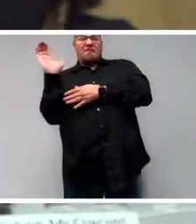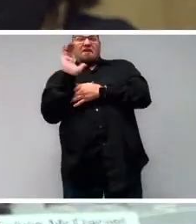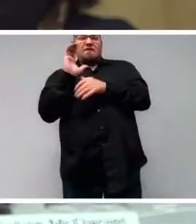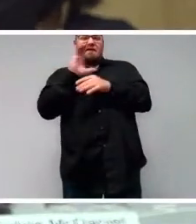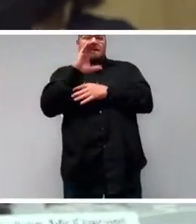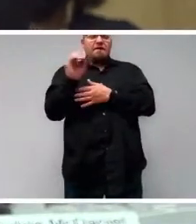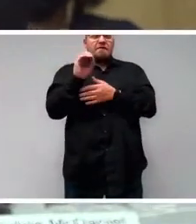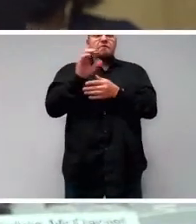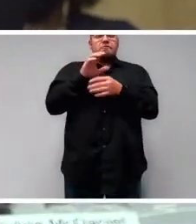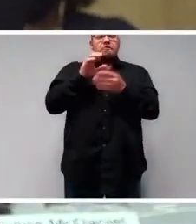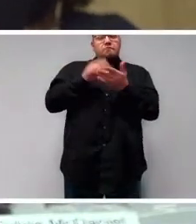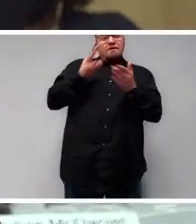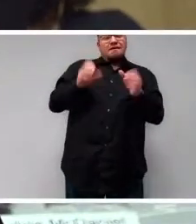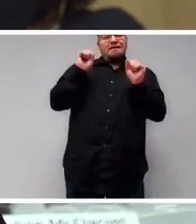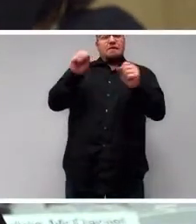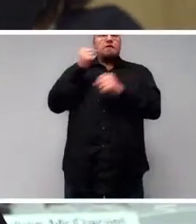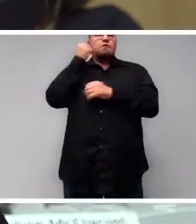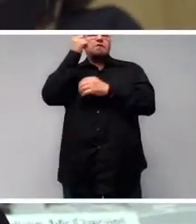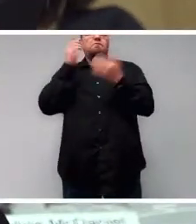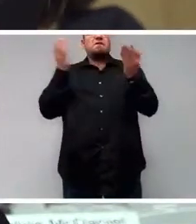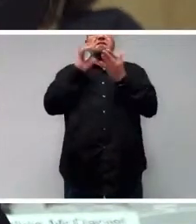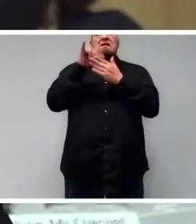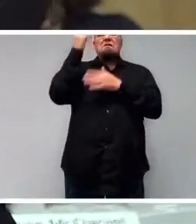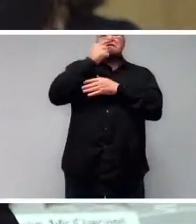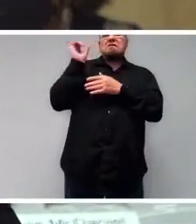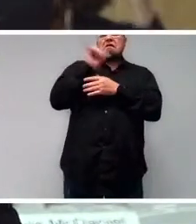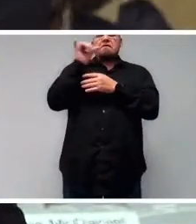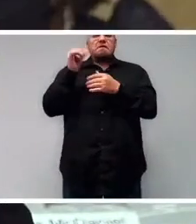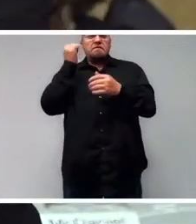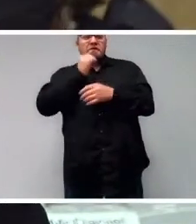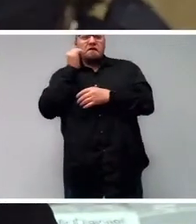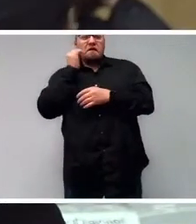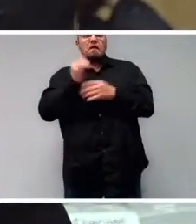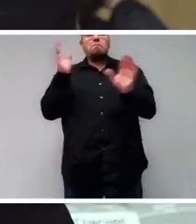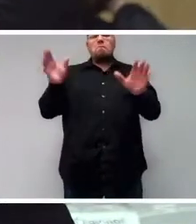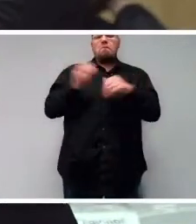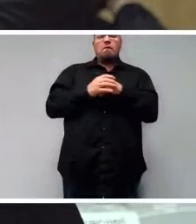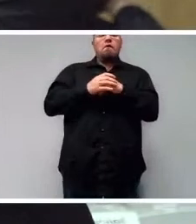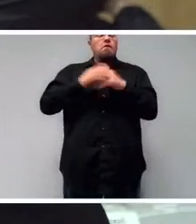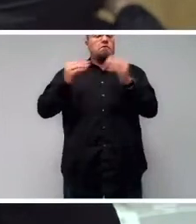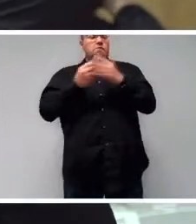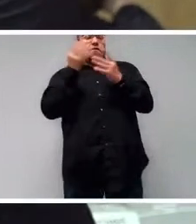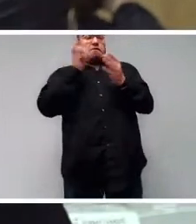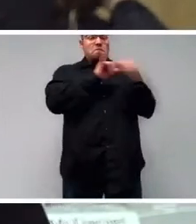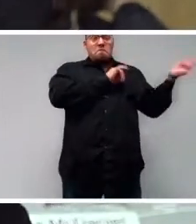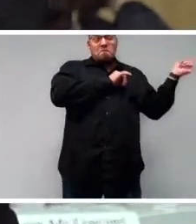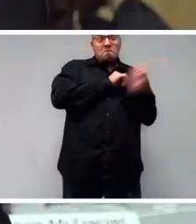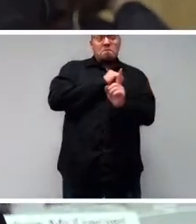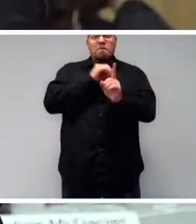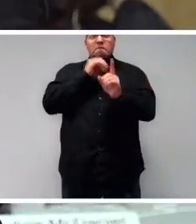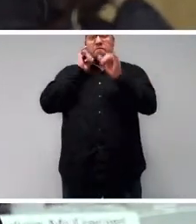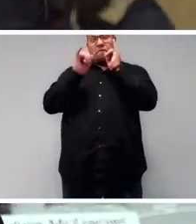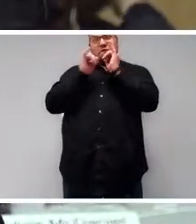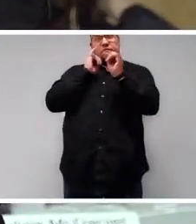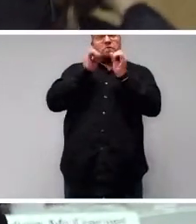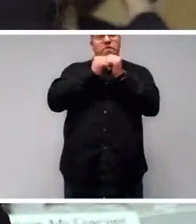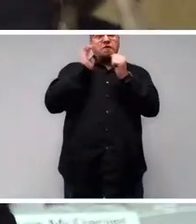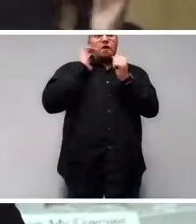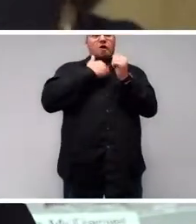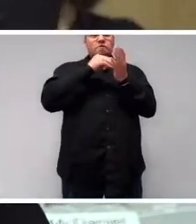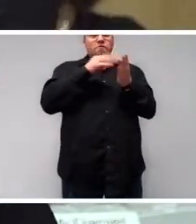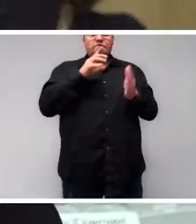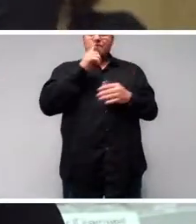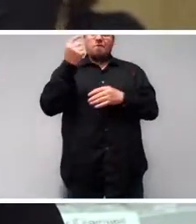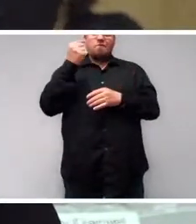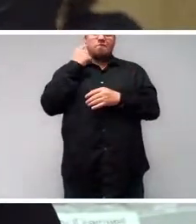can understand a day in the life. And then in the spring, they line up here and conduct interviews with our students for actual jobs that